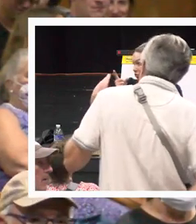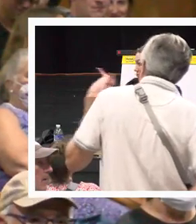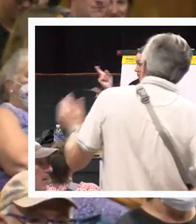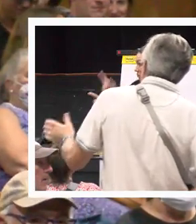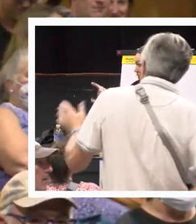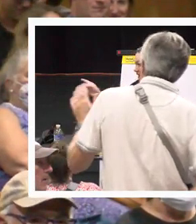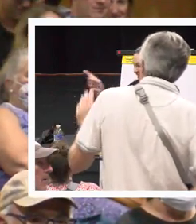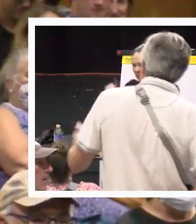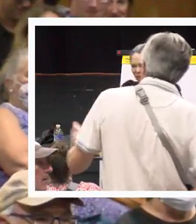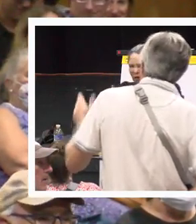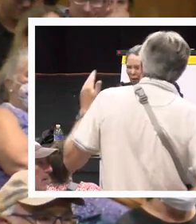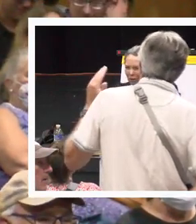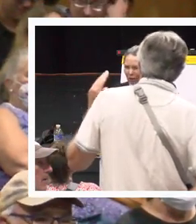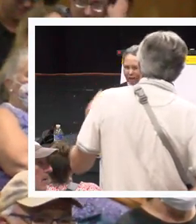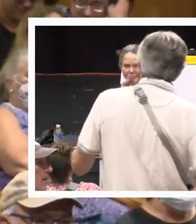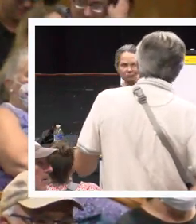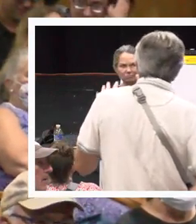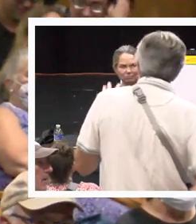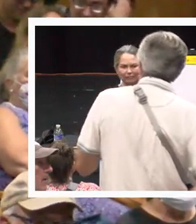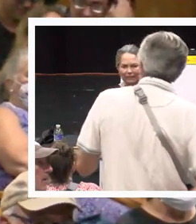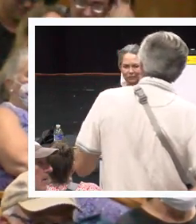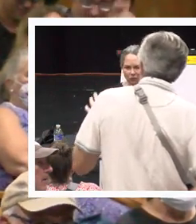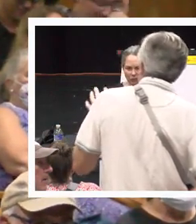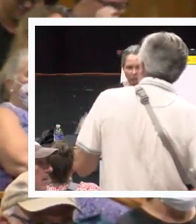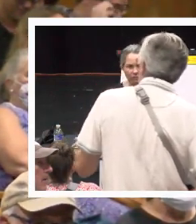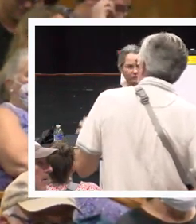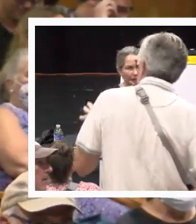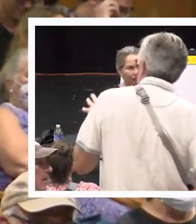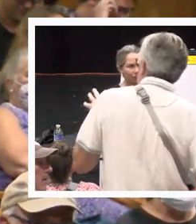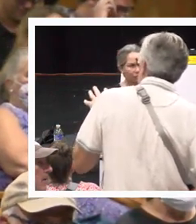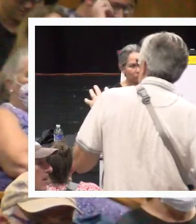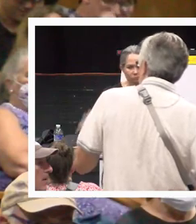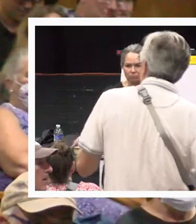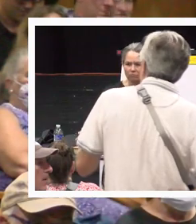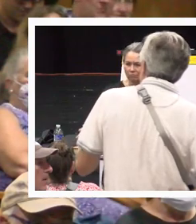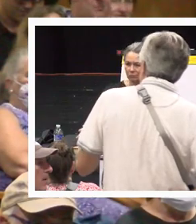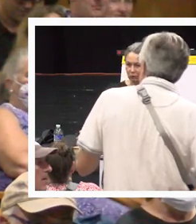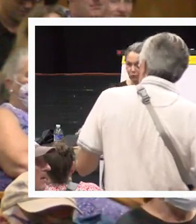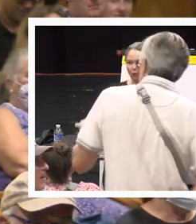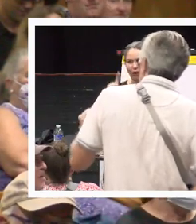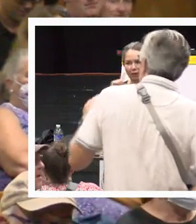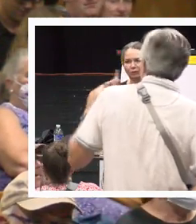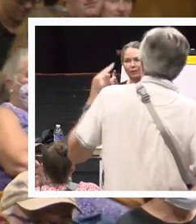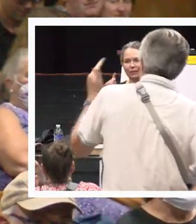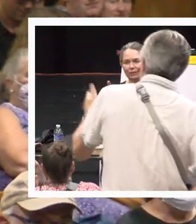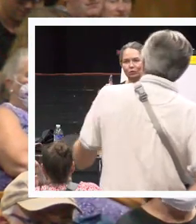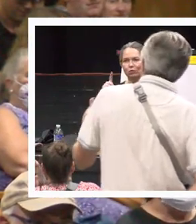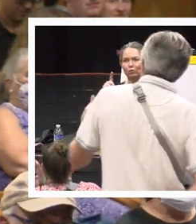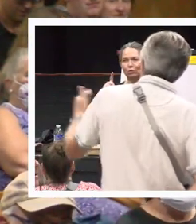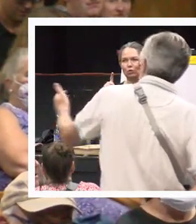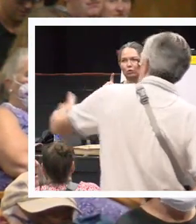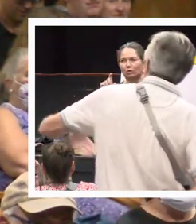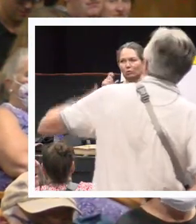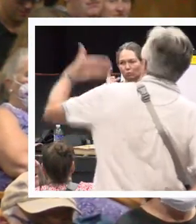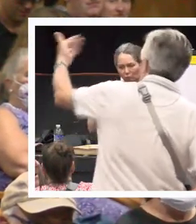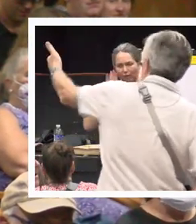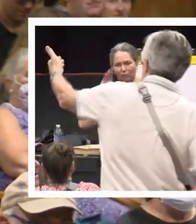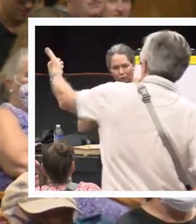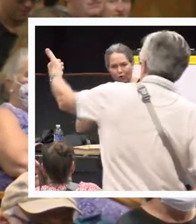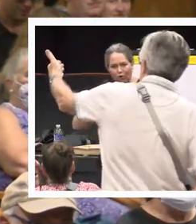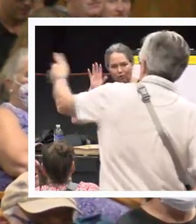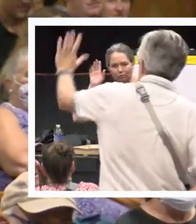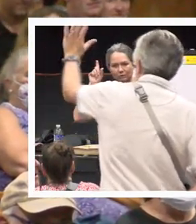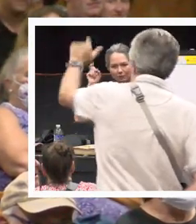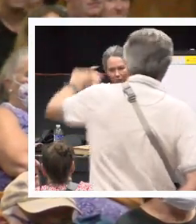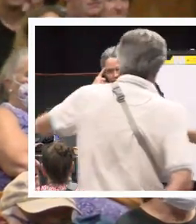So I think let's focus as well on the existing structure of democracy and governance at the same time as we're